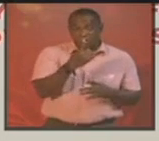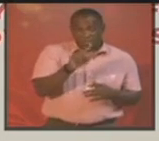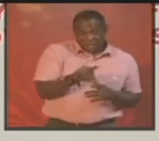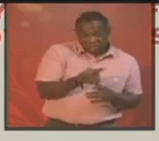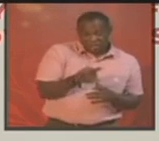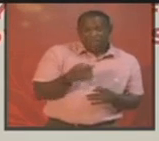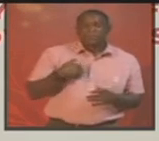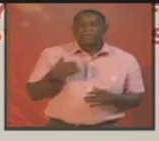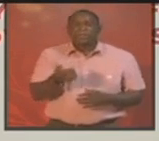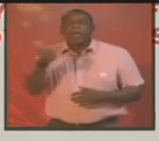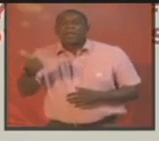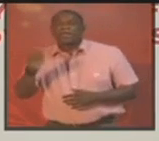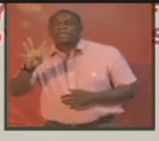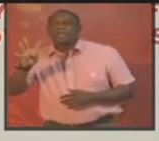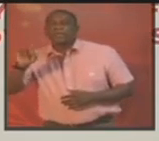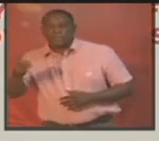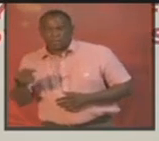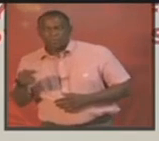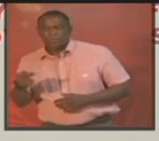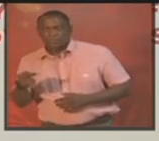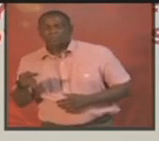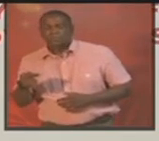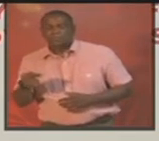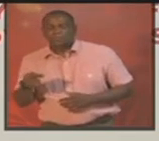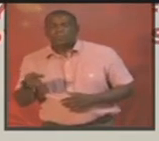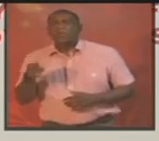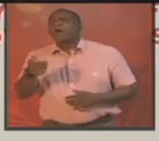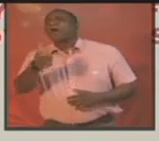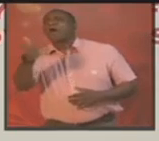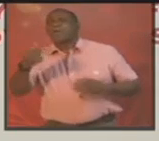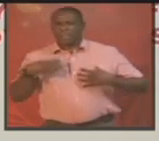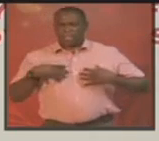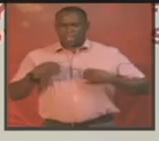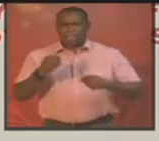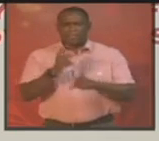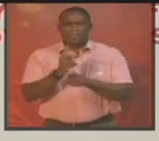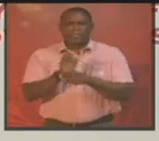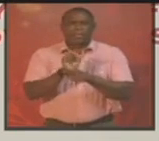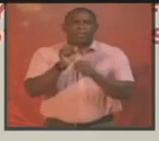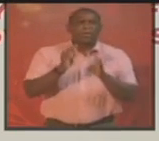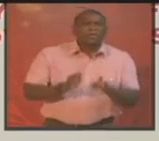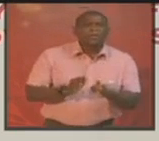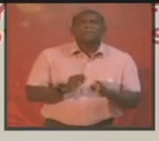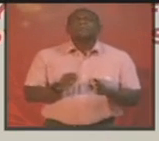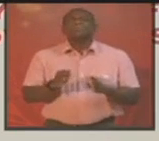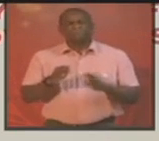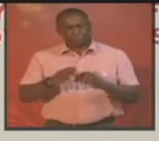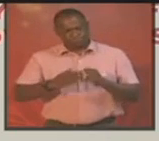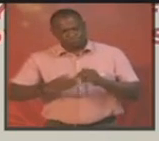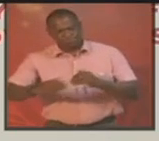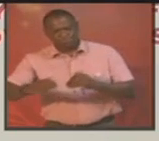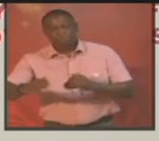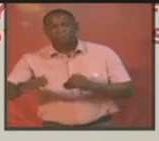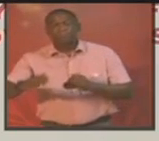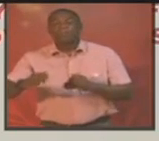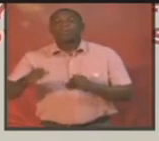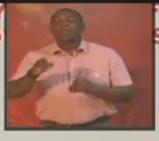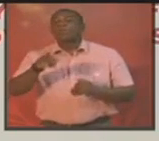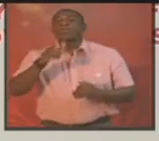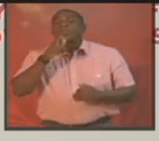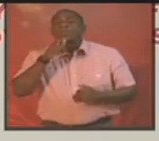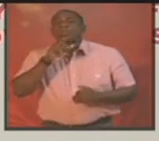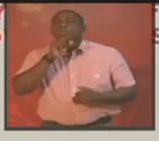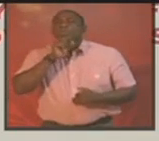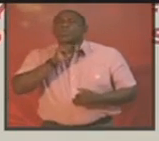healthcare workers. Then we do those over 60 and over in our NCD clinics at our public